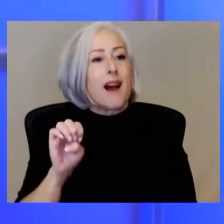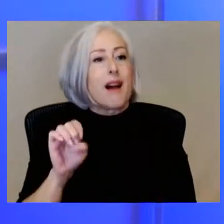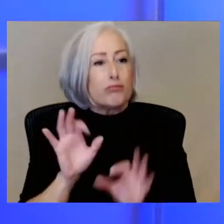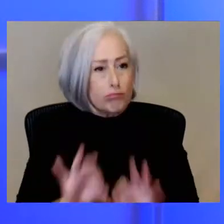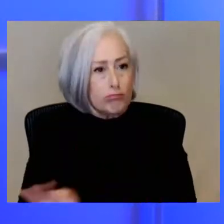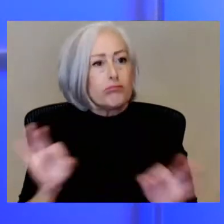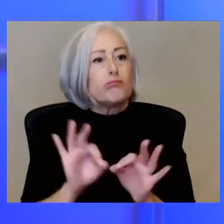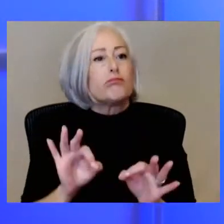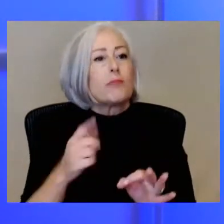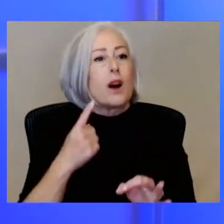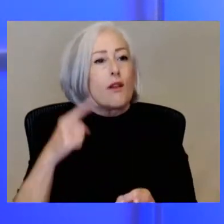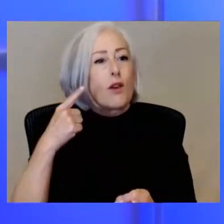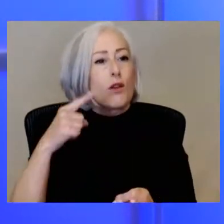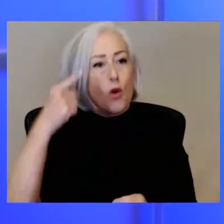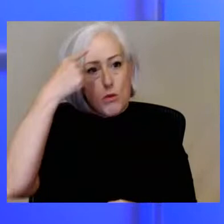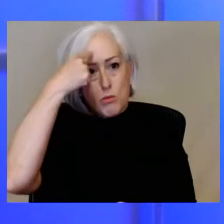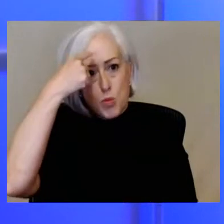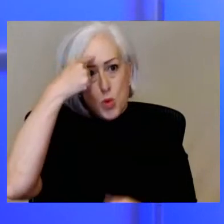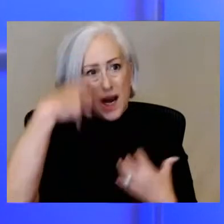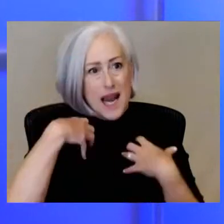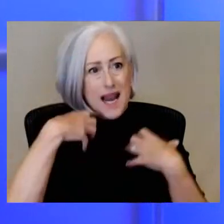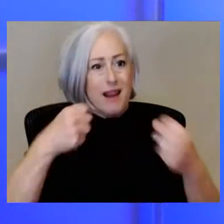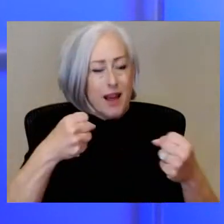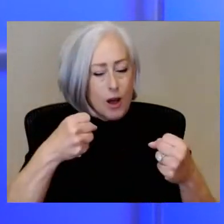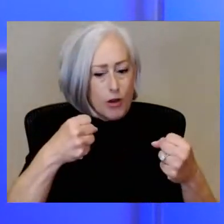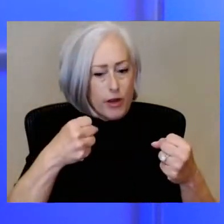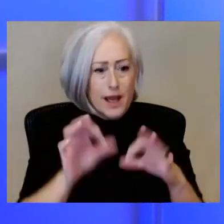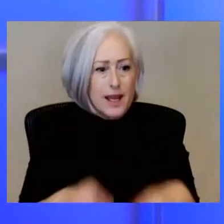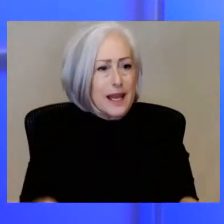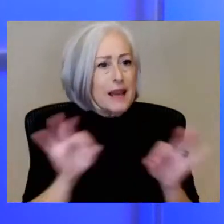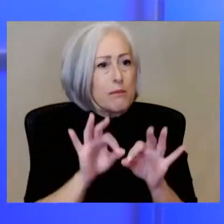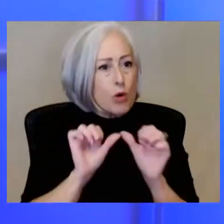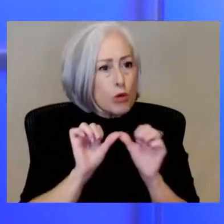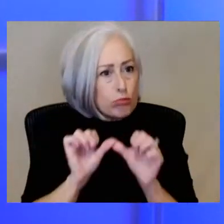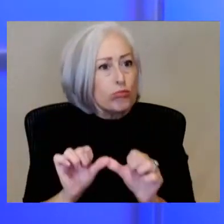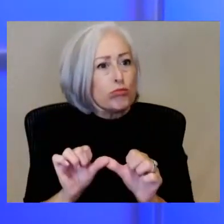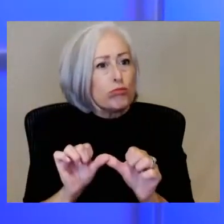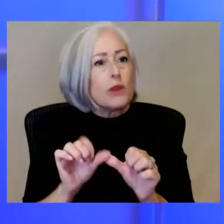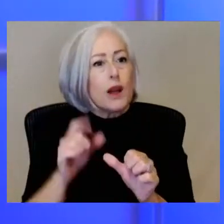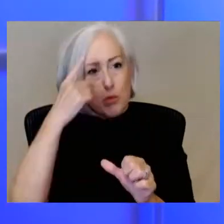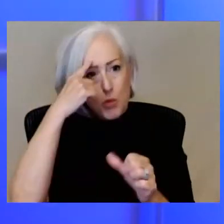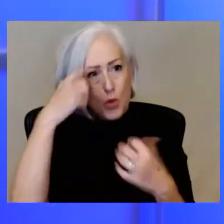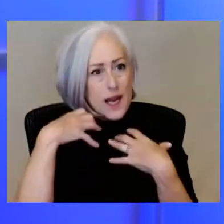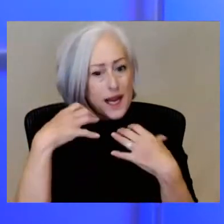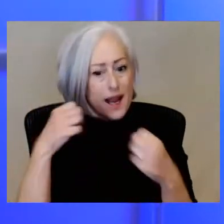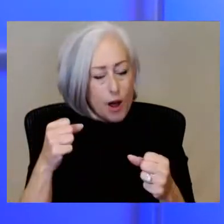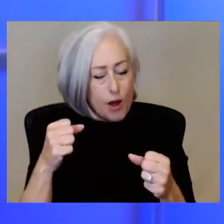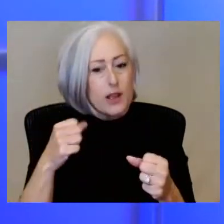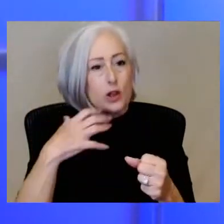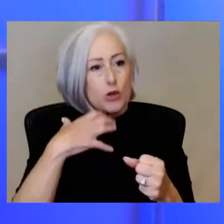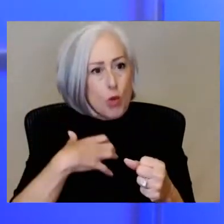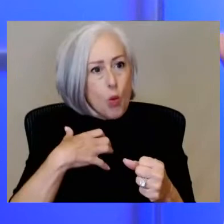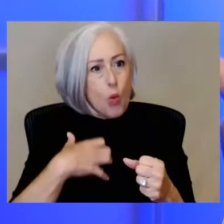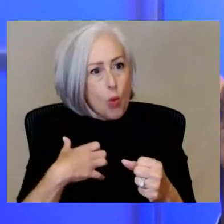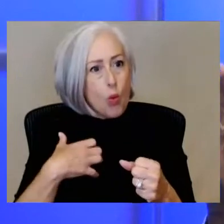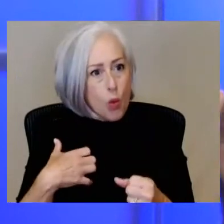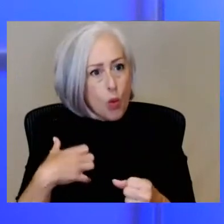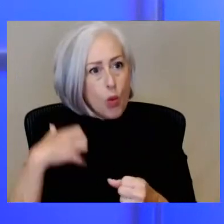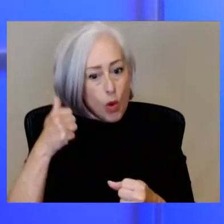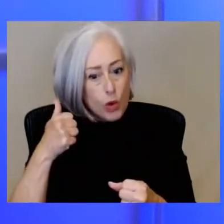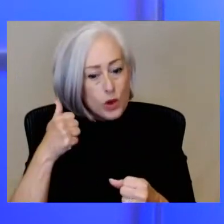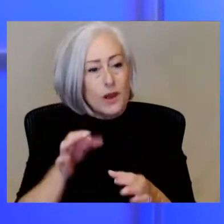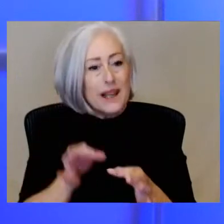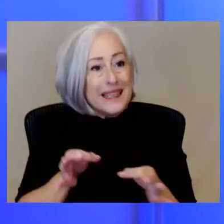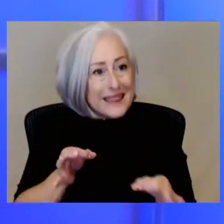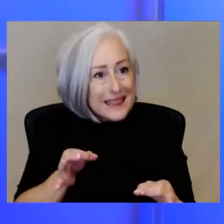of what we do to maintain our brain health as we get older and prevent Alzheimer's disease and delay the onset if we're